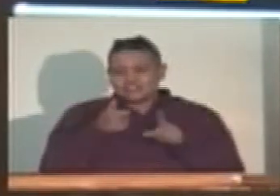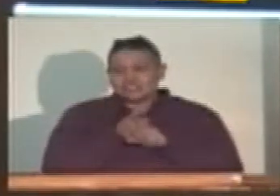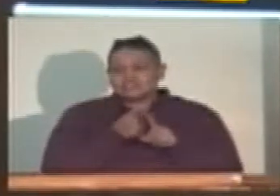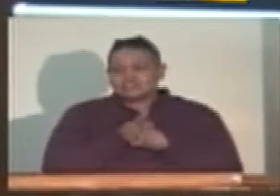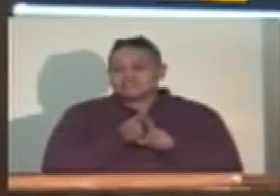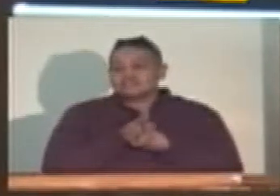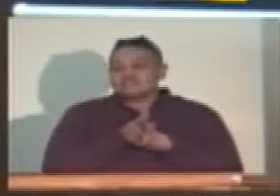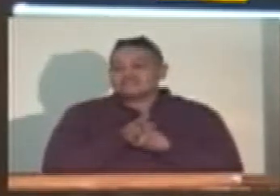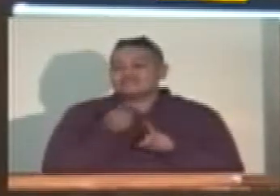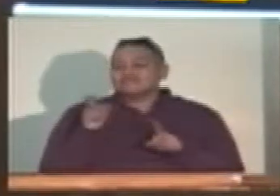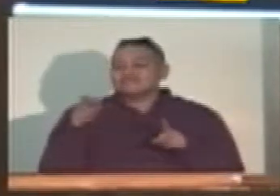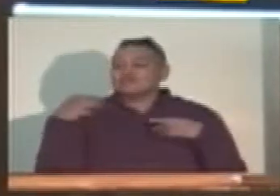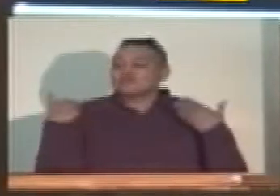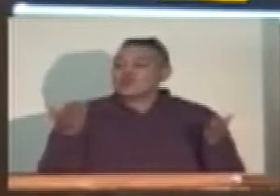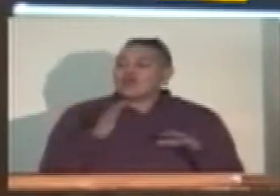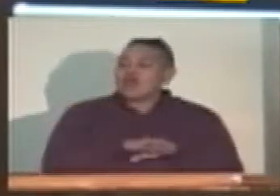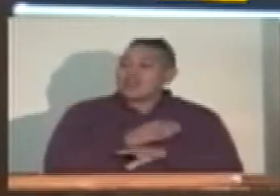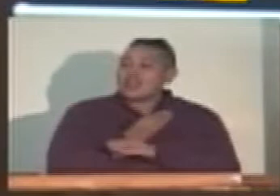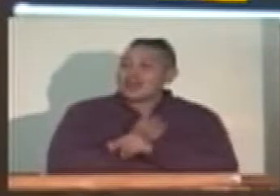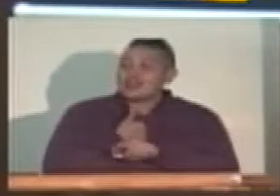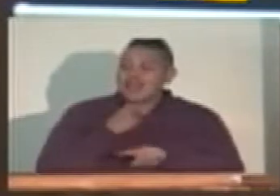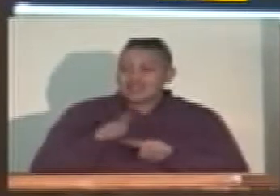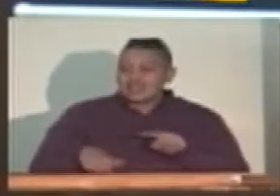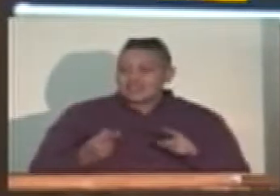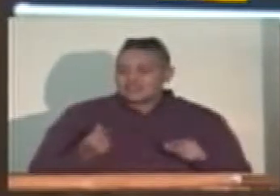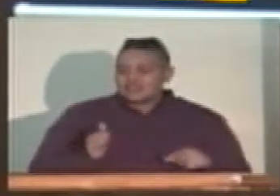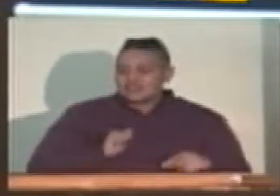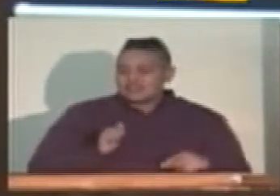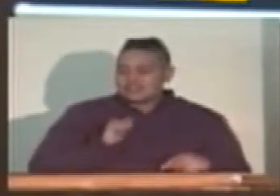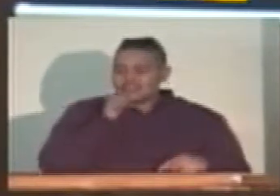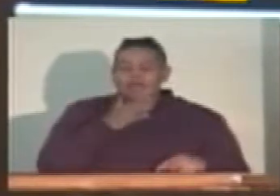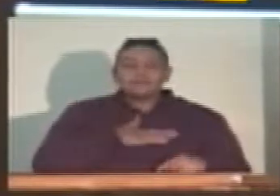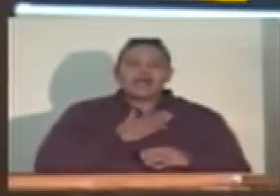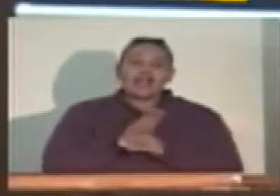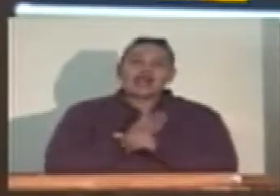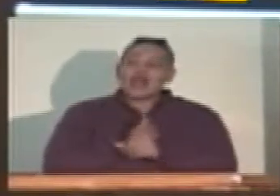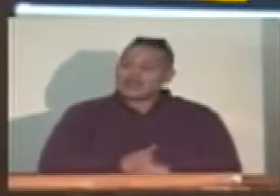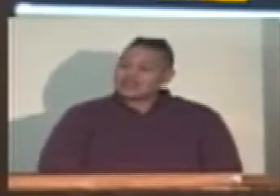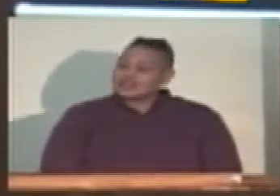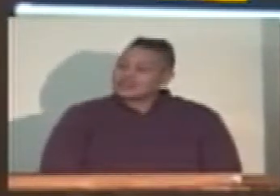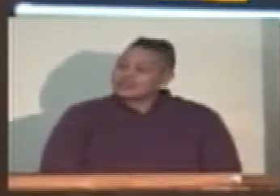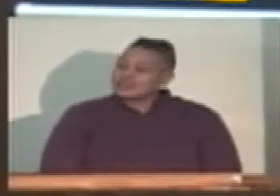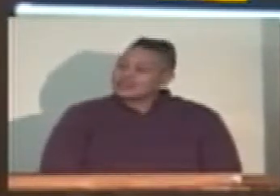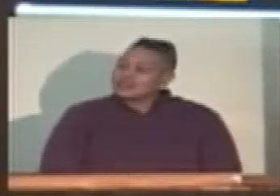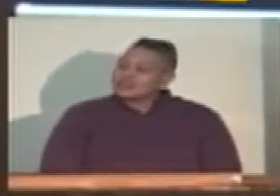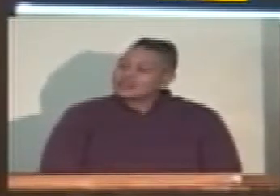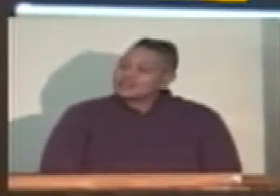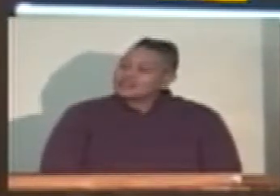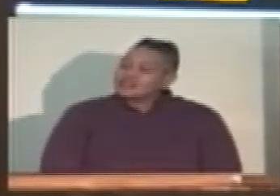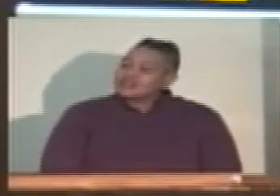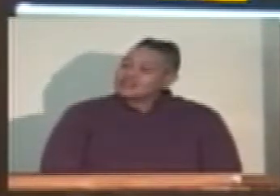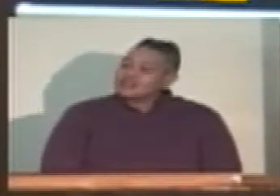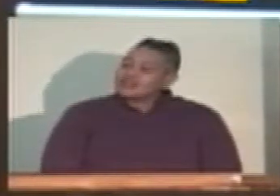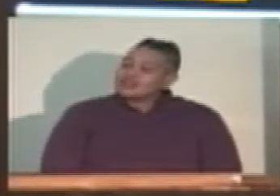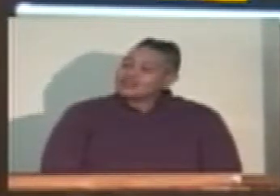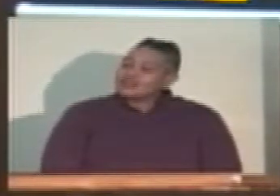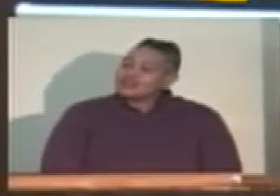said that he must go on the land. I can't do it because it's not my land. I said,